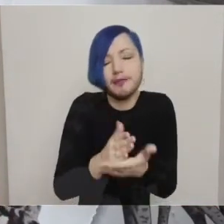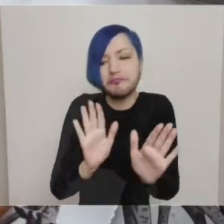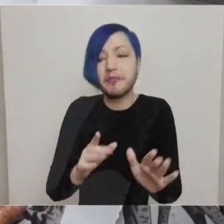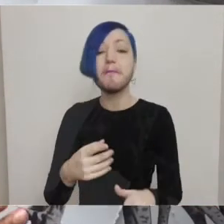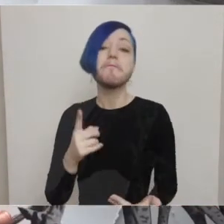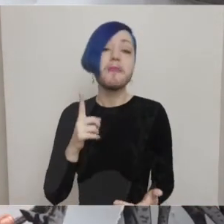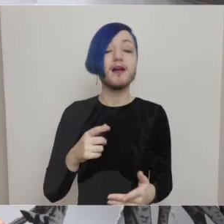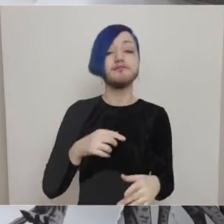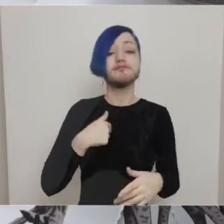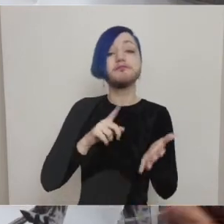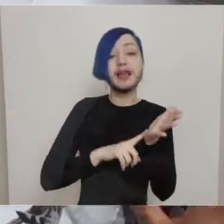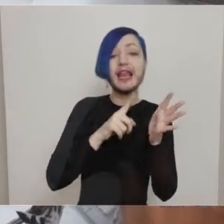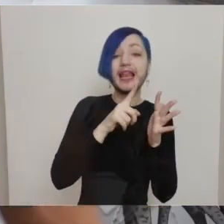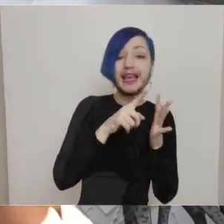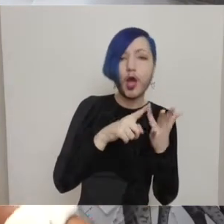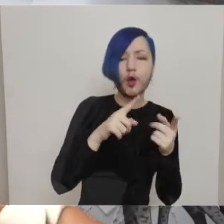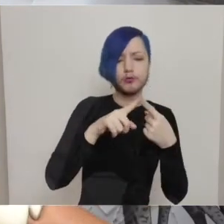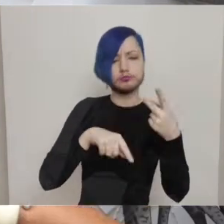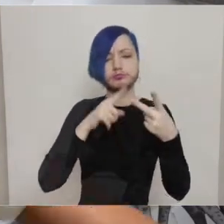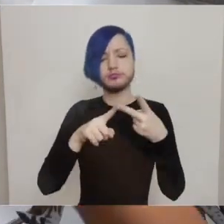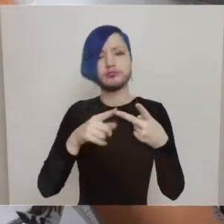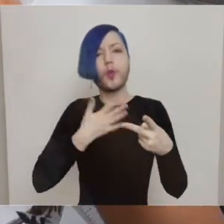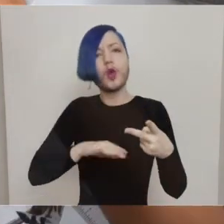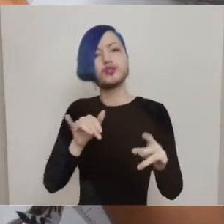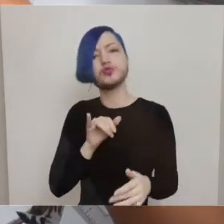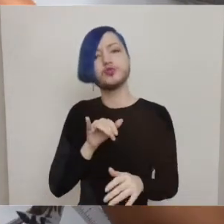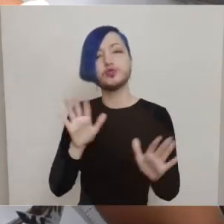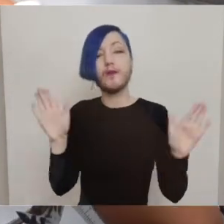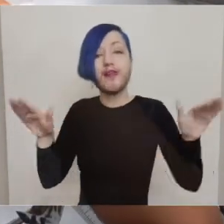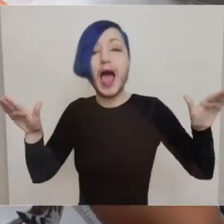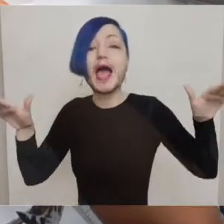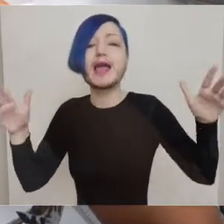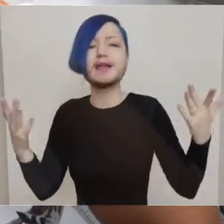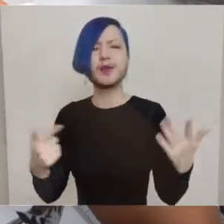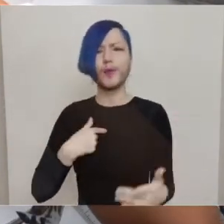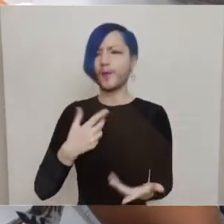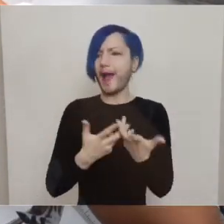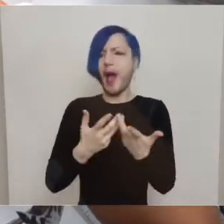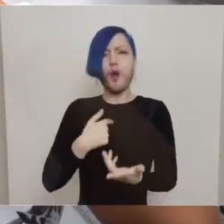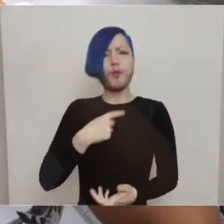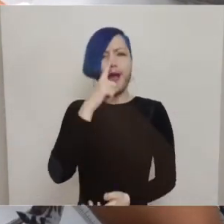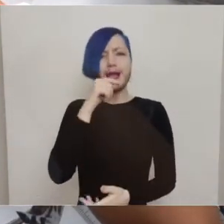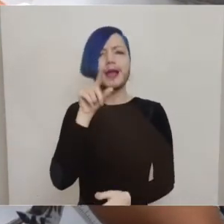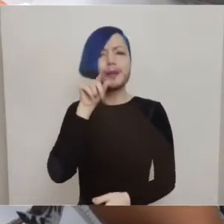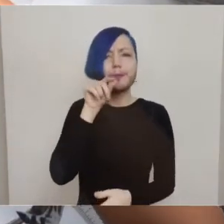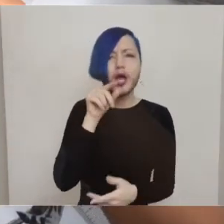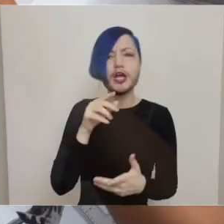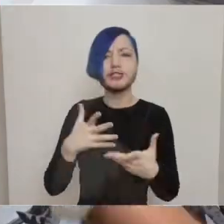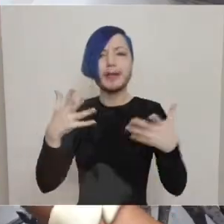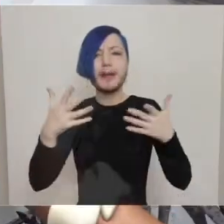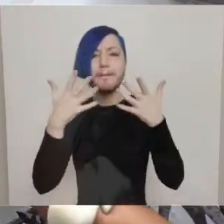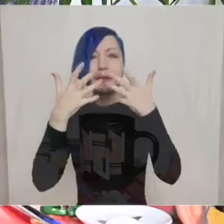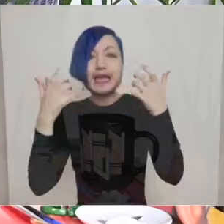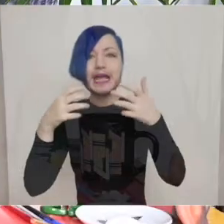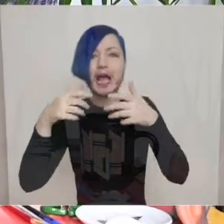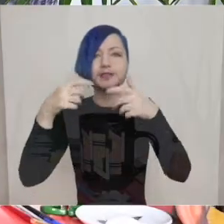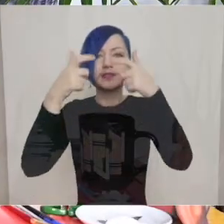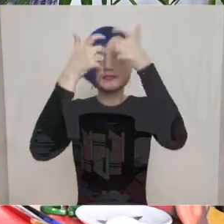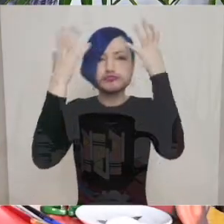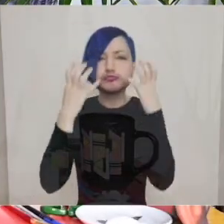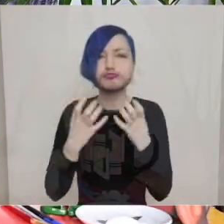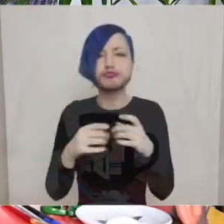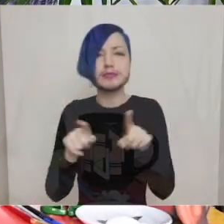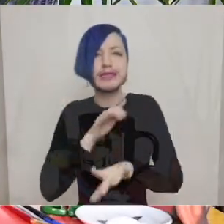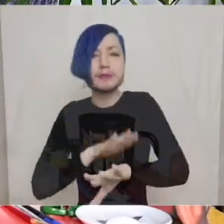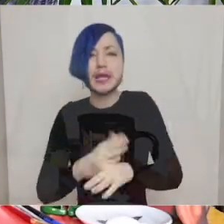to fly. So how could I be both bird and big cat? Do you remember at the